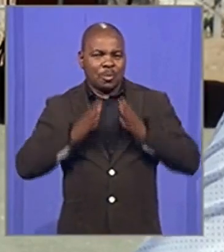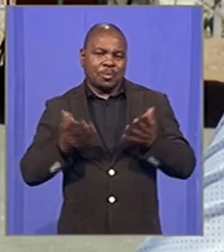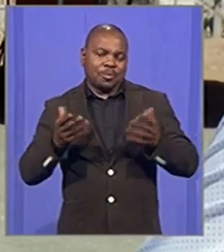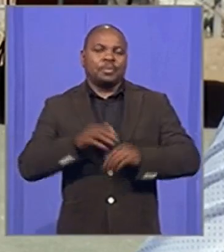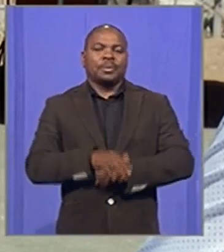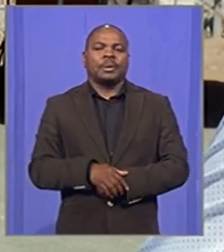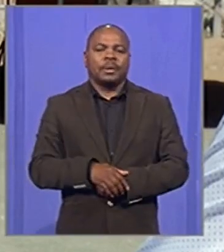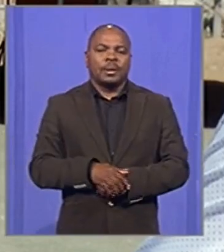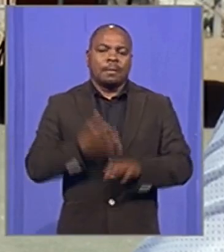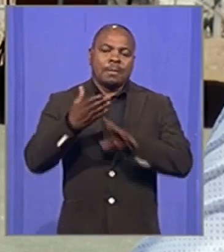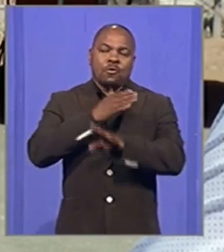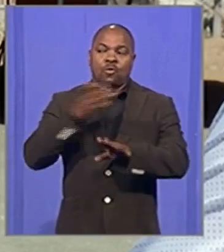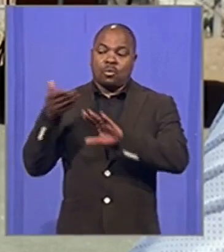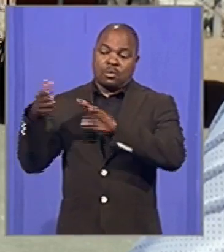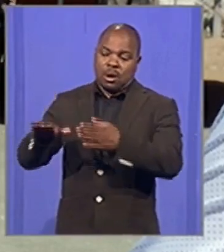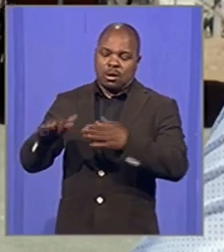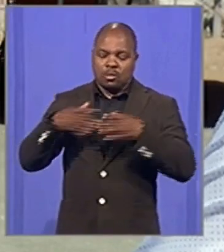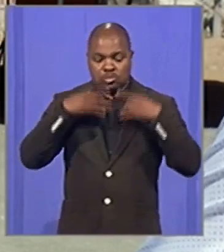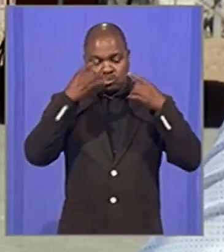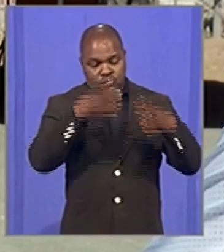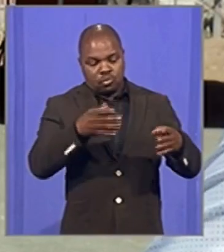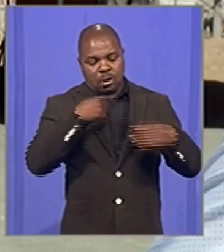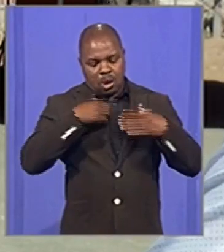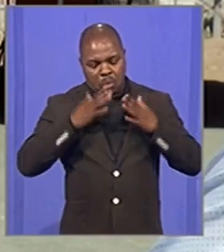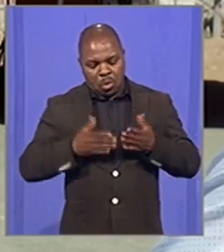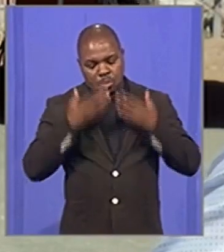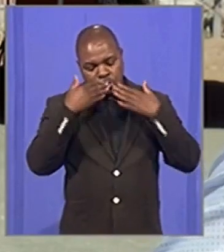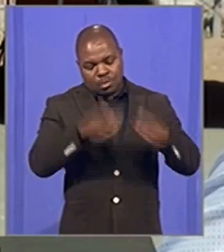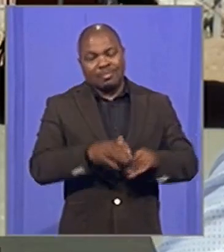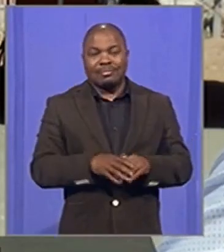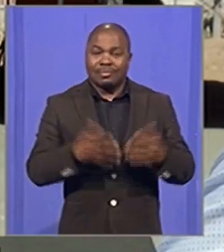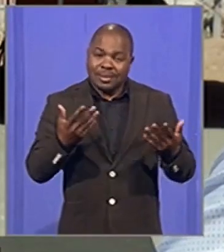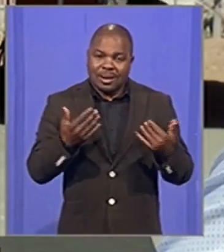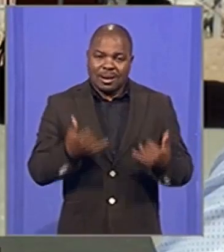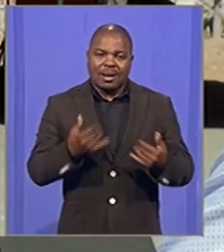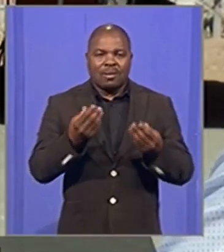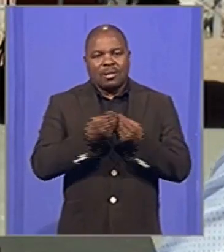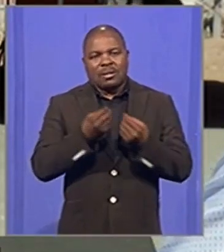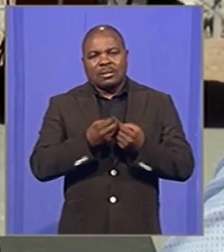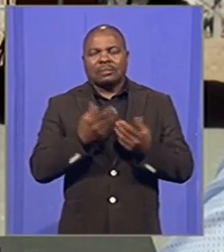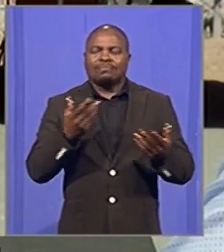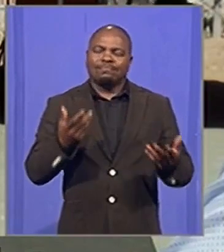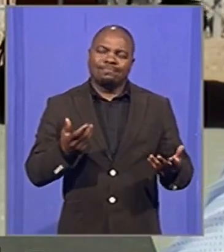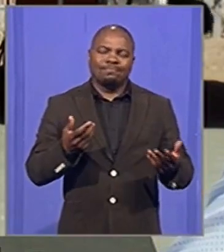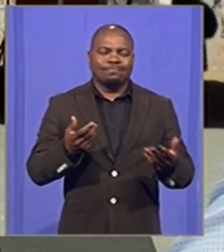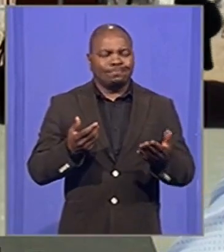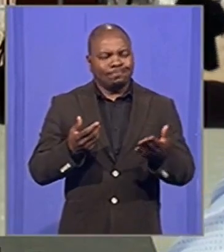bodies before they departed. So things have become much more